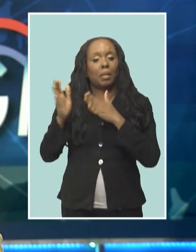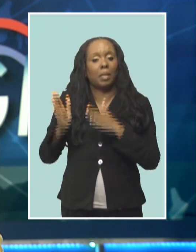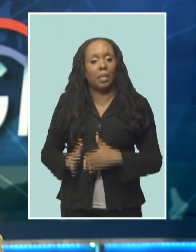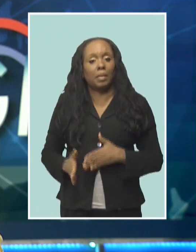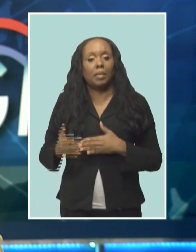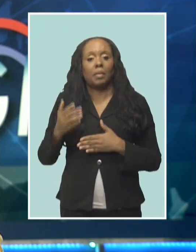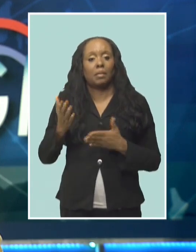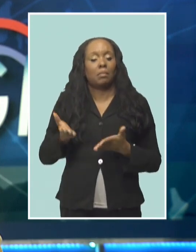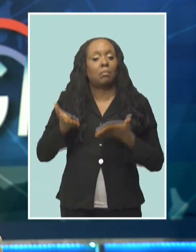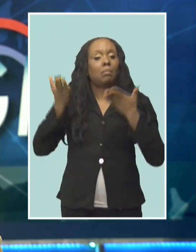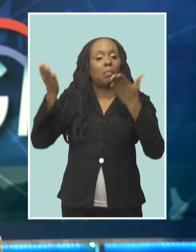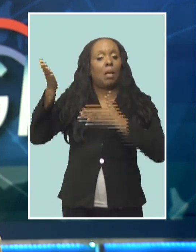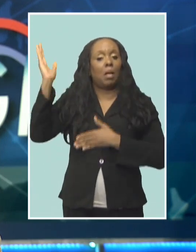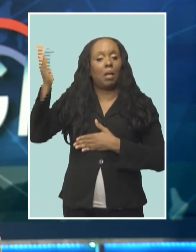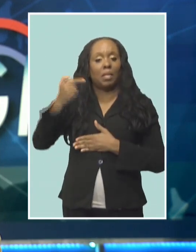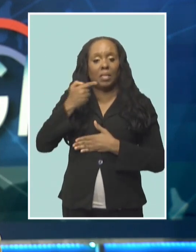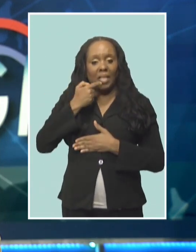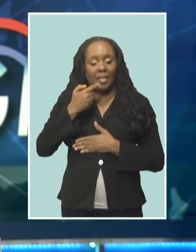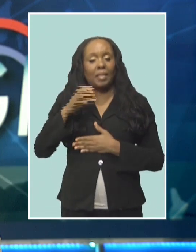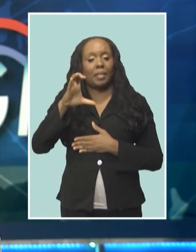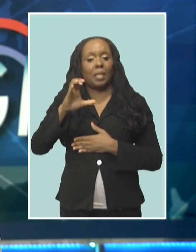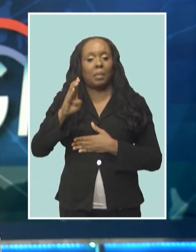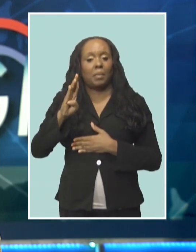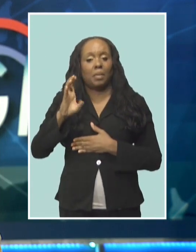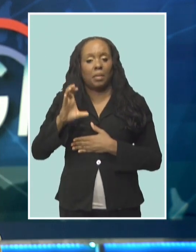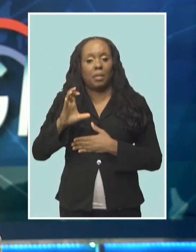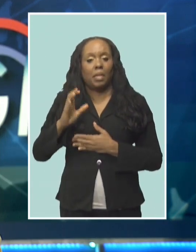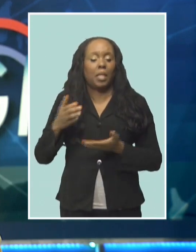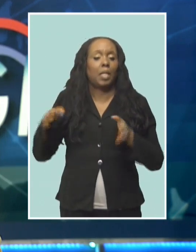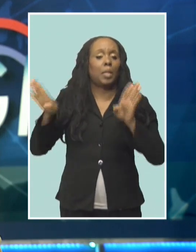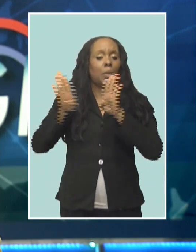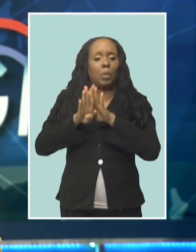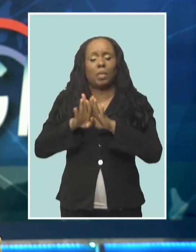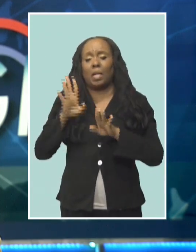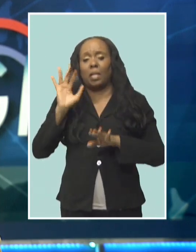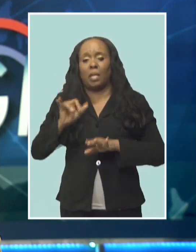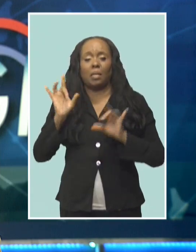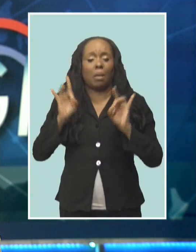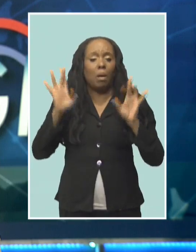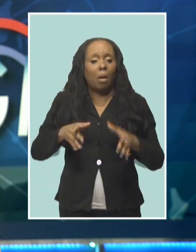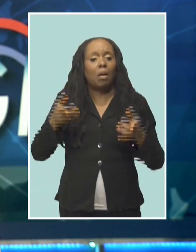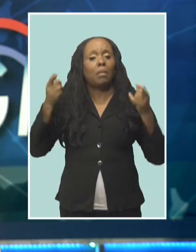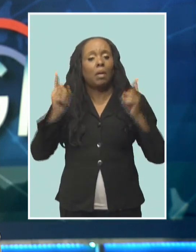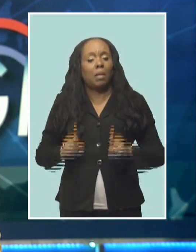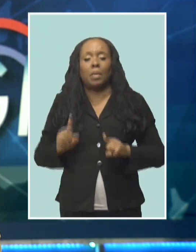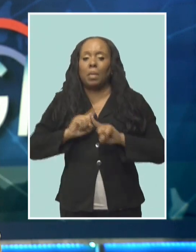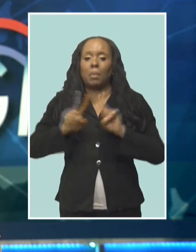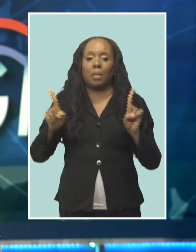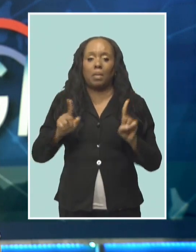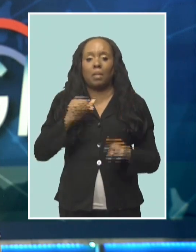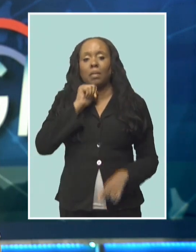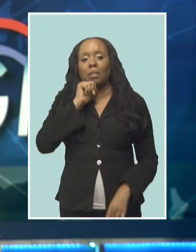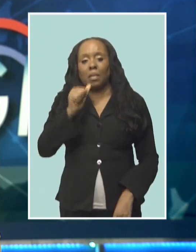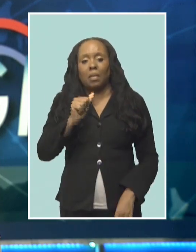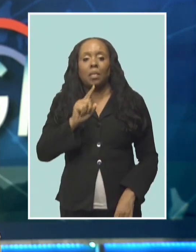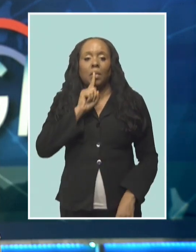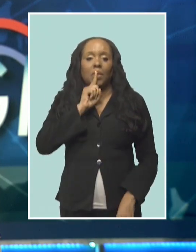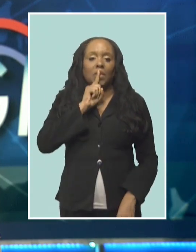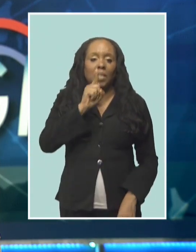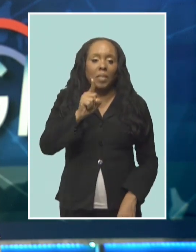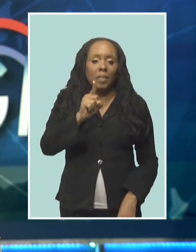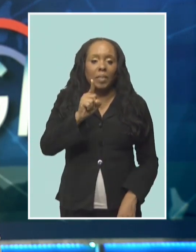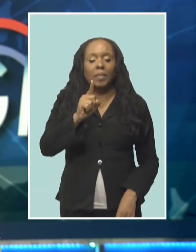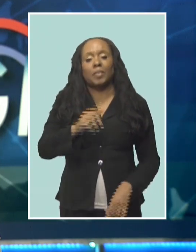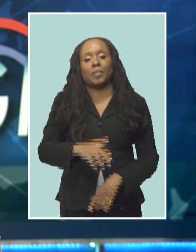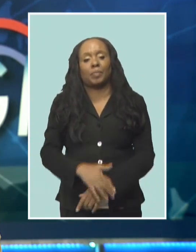Thorne, who during his response to the 2025 budgetary proposals and financial statement suggested that the closure